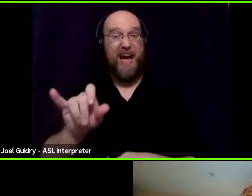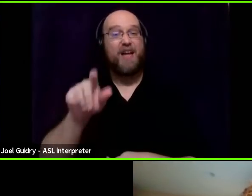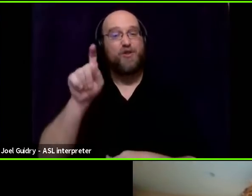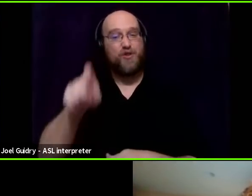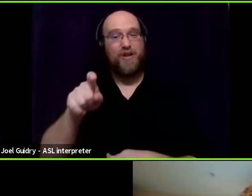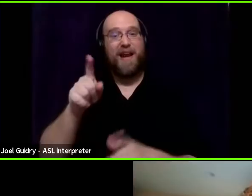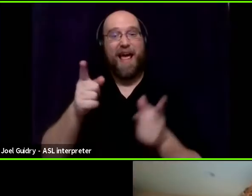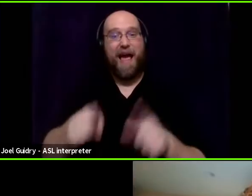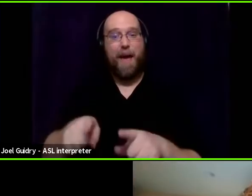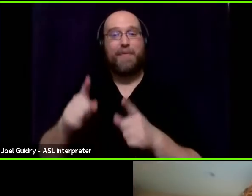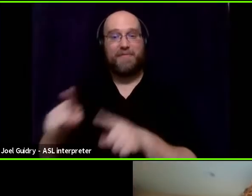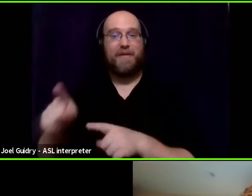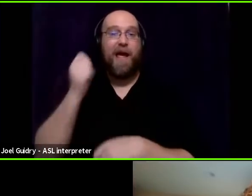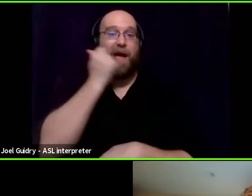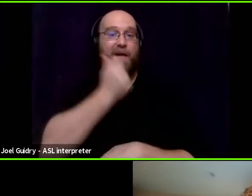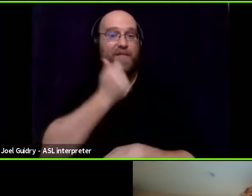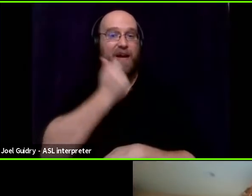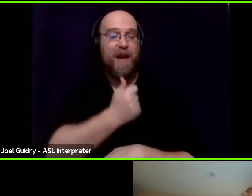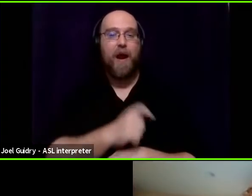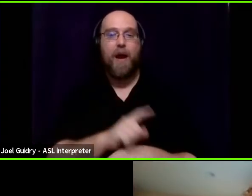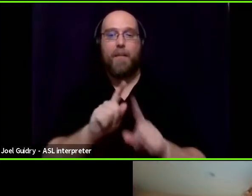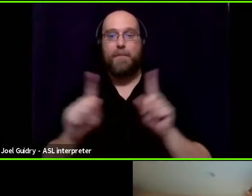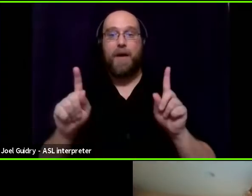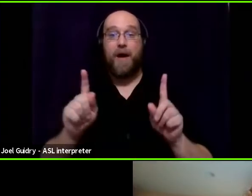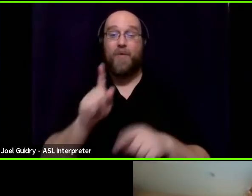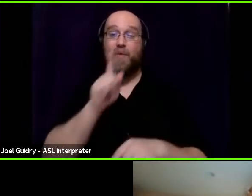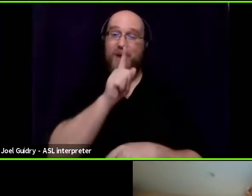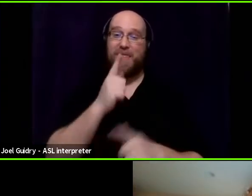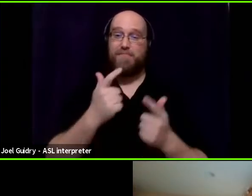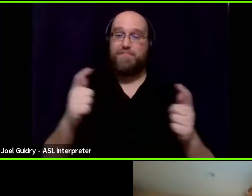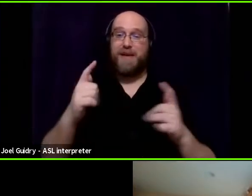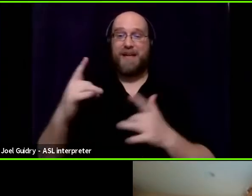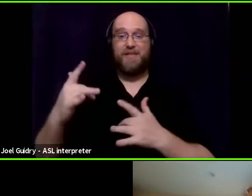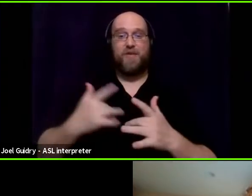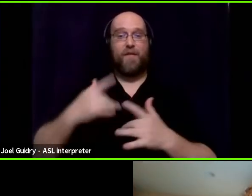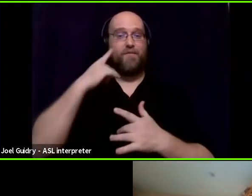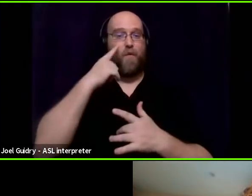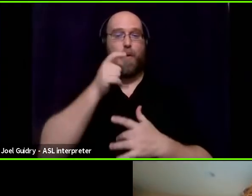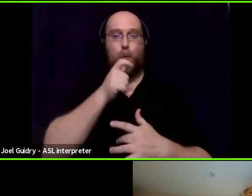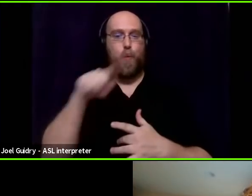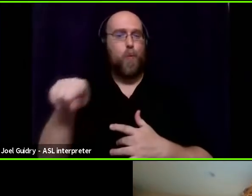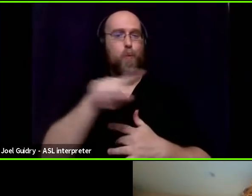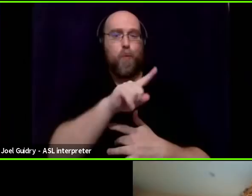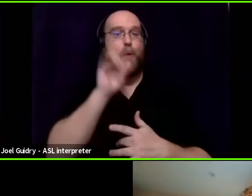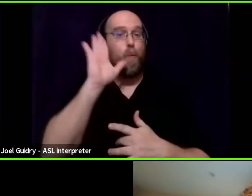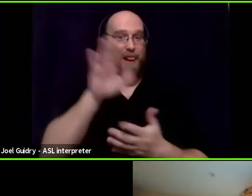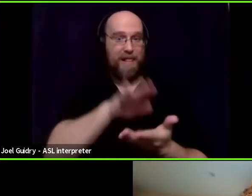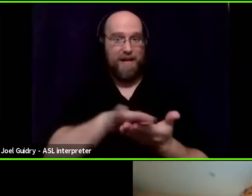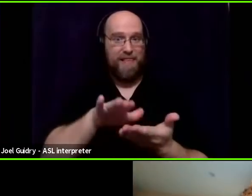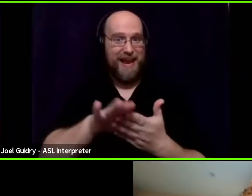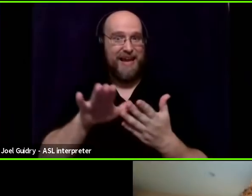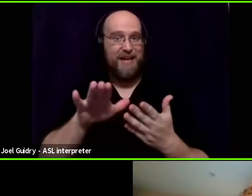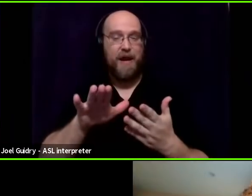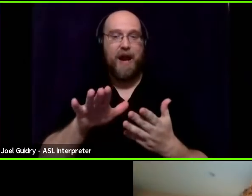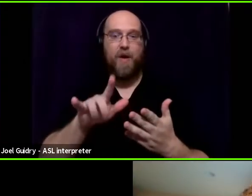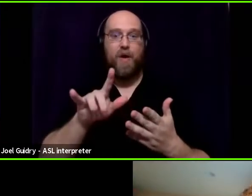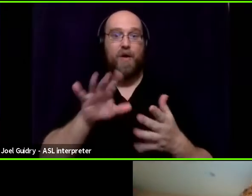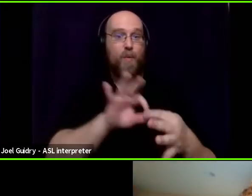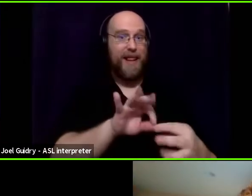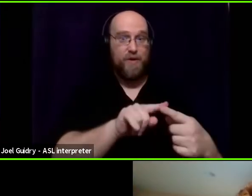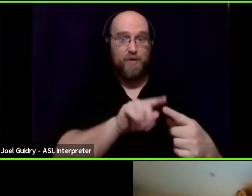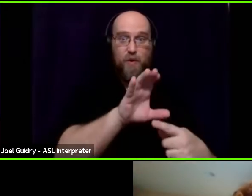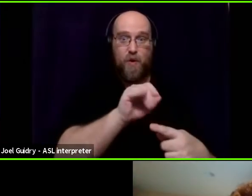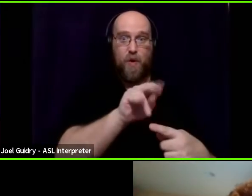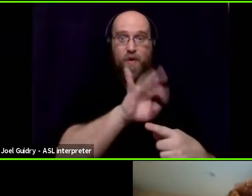actual bigger concern for those people who are doing that cleaning is not actually COVID related. It's related to the